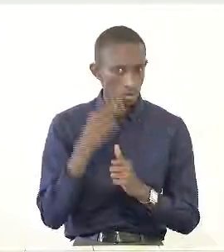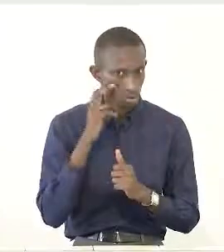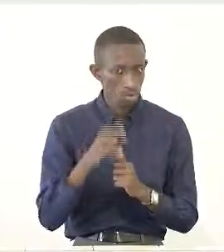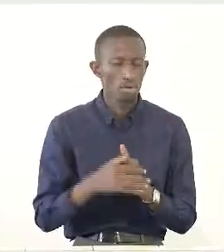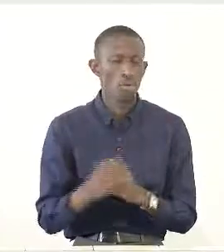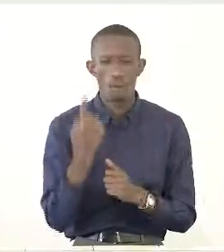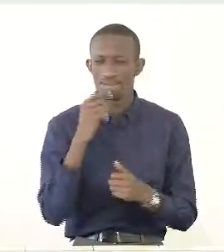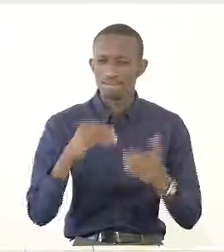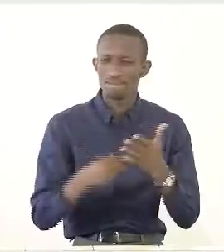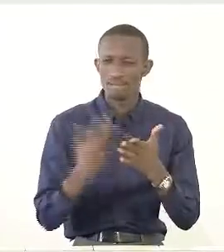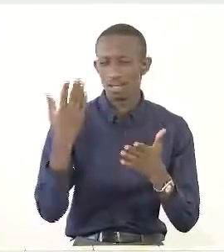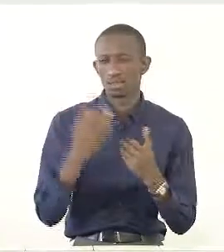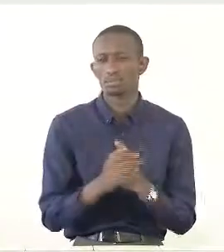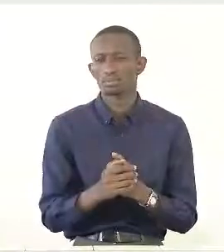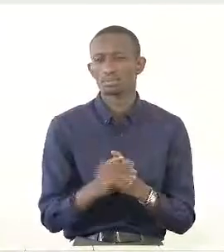standard integrals.